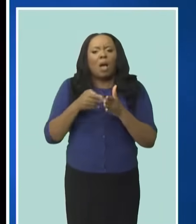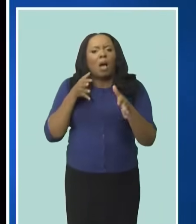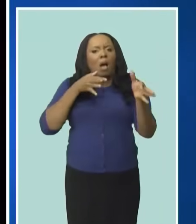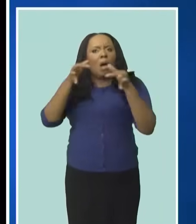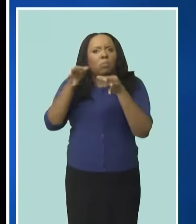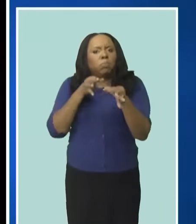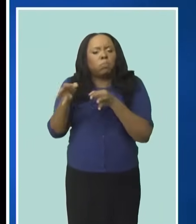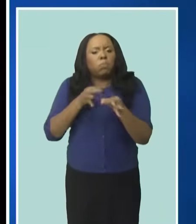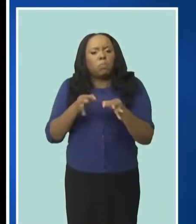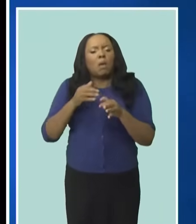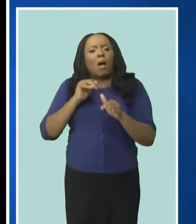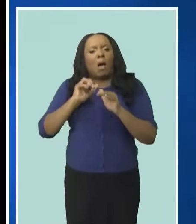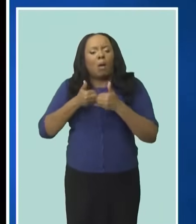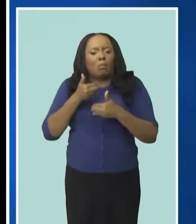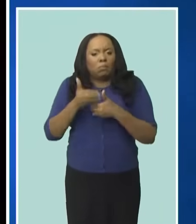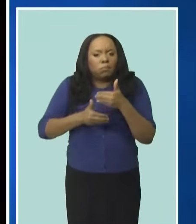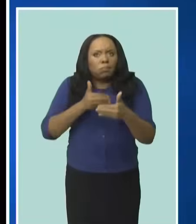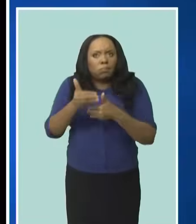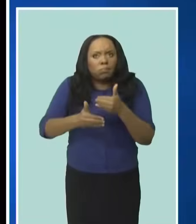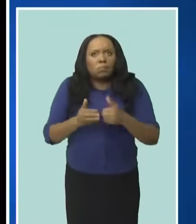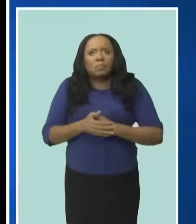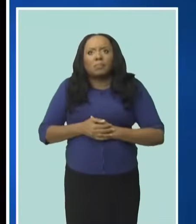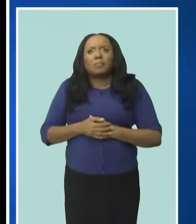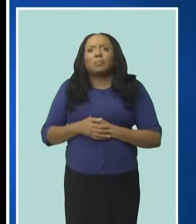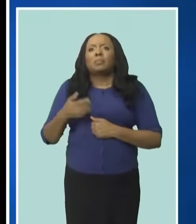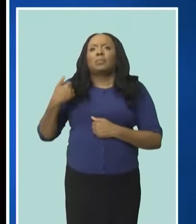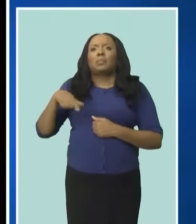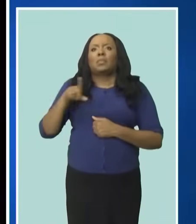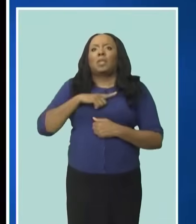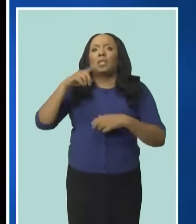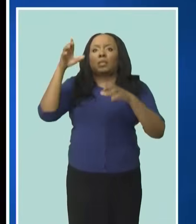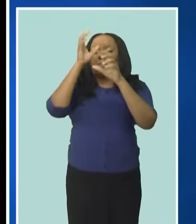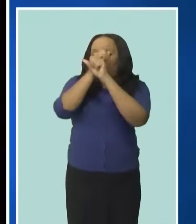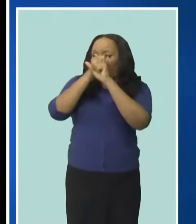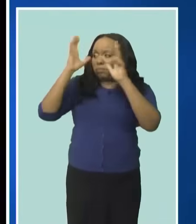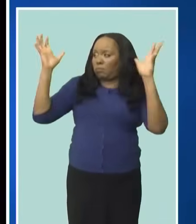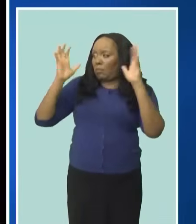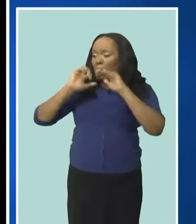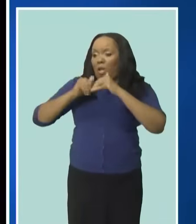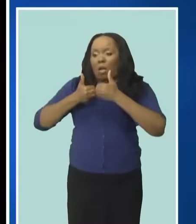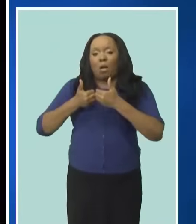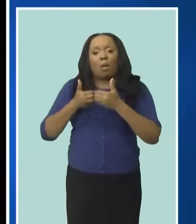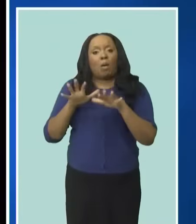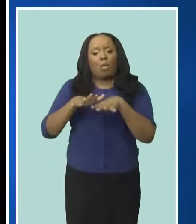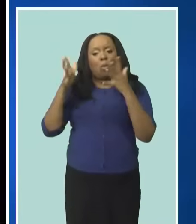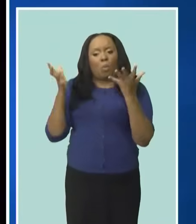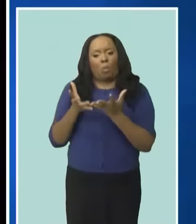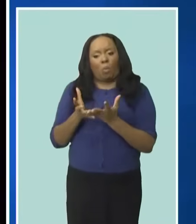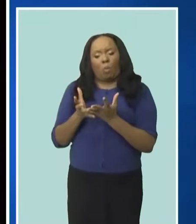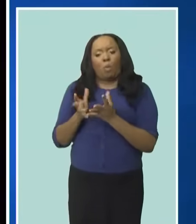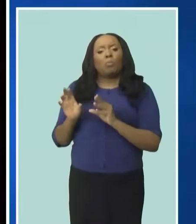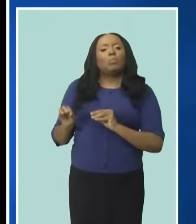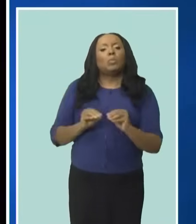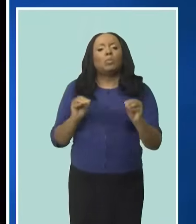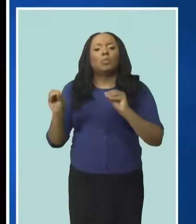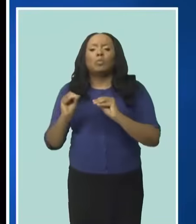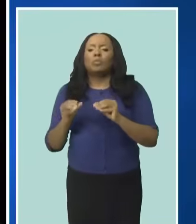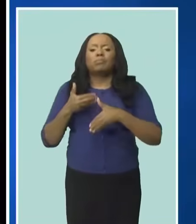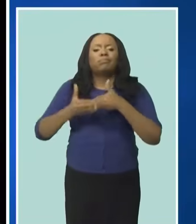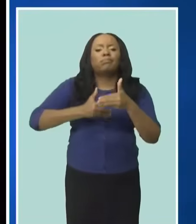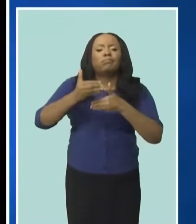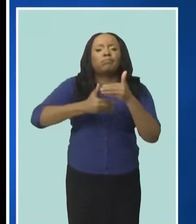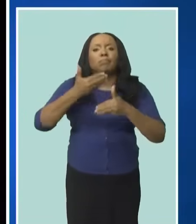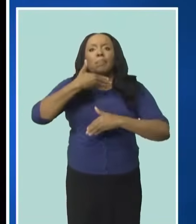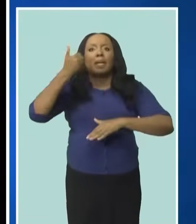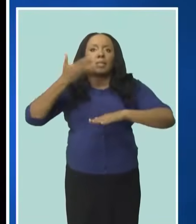about. We reimagine the way the world moves for the better. And this idea